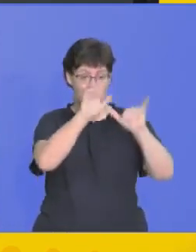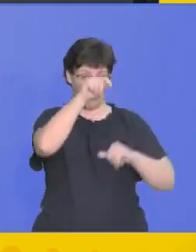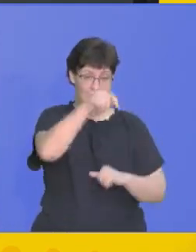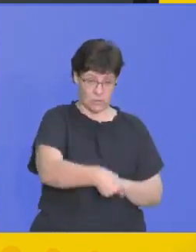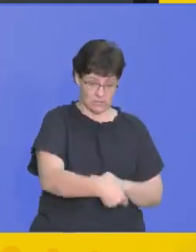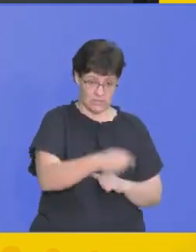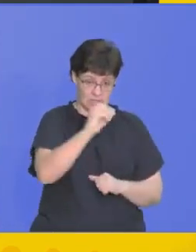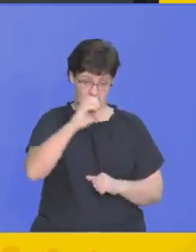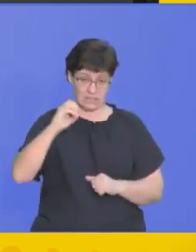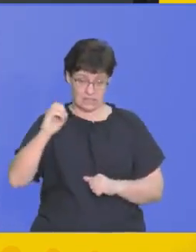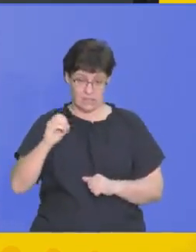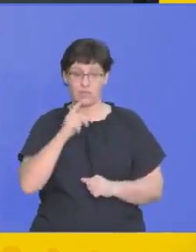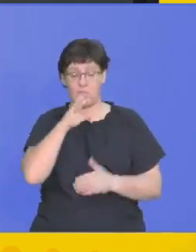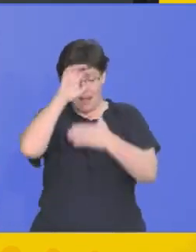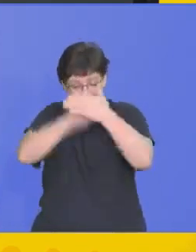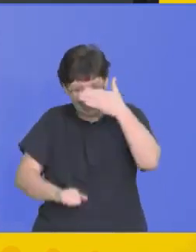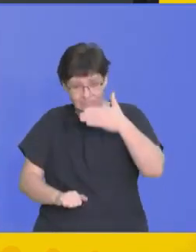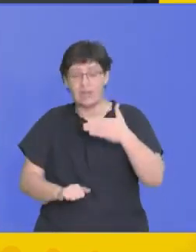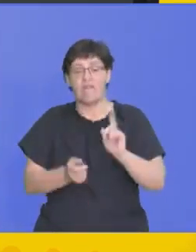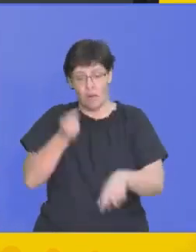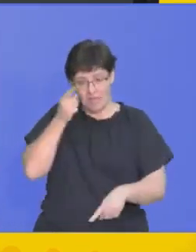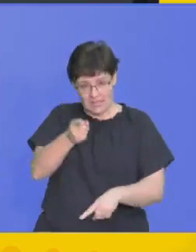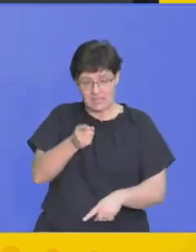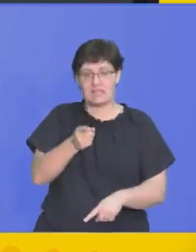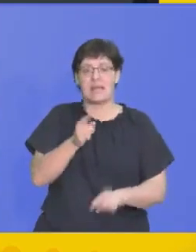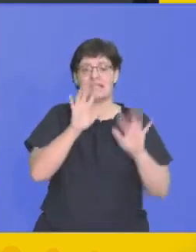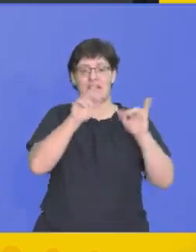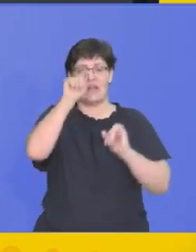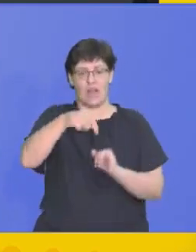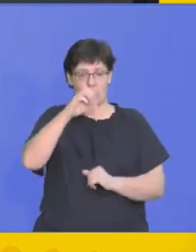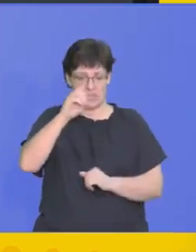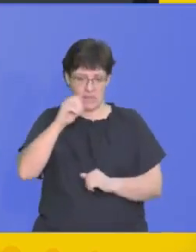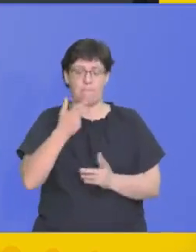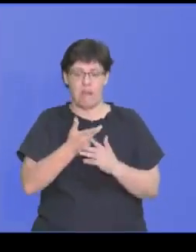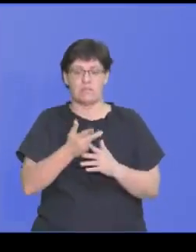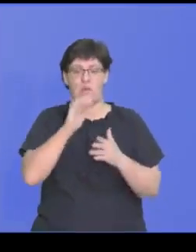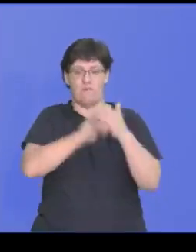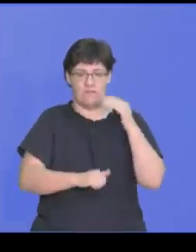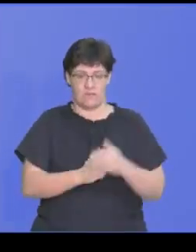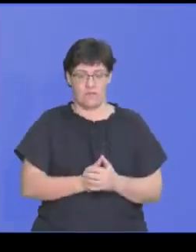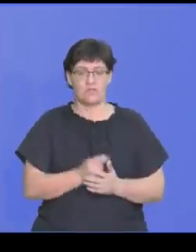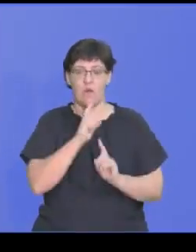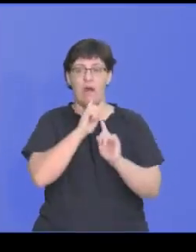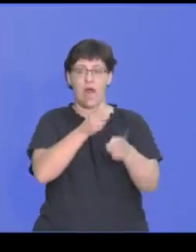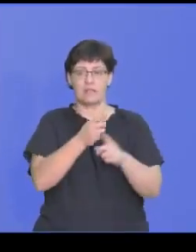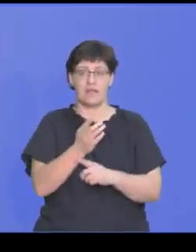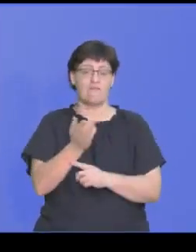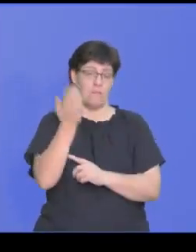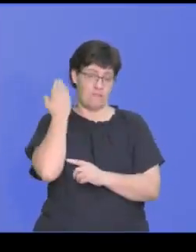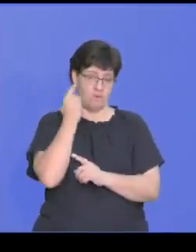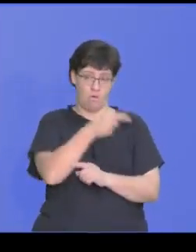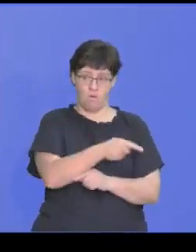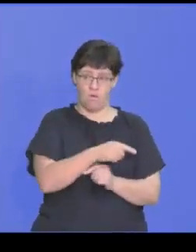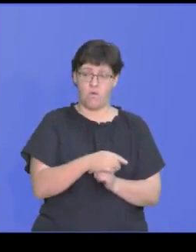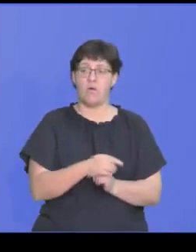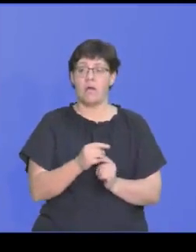page. So I'm going to take my answer from the page before, and I'm going to minus my 10,000 Rand, because that was the